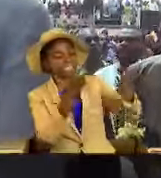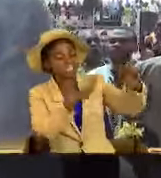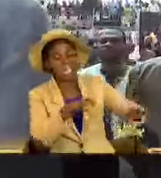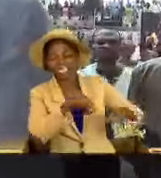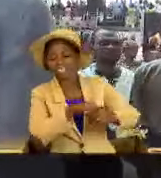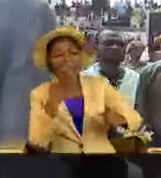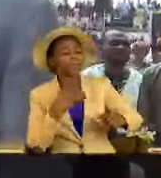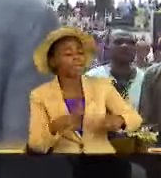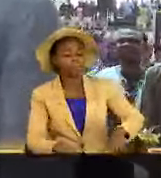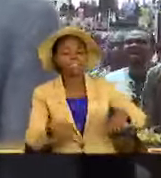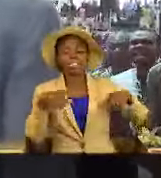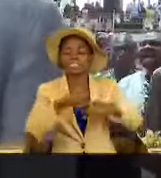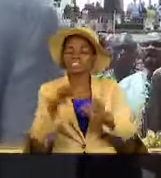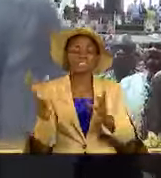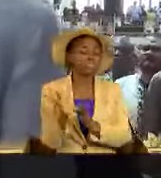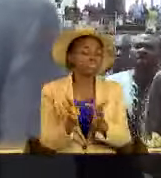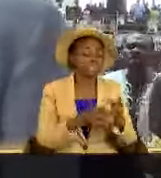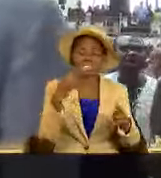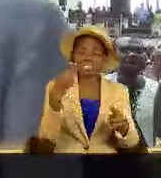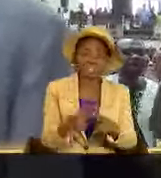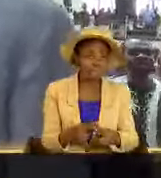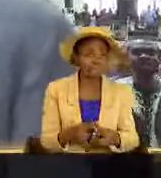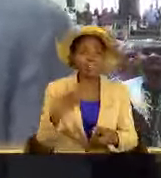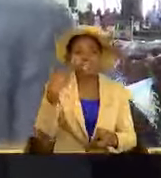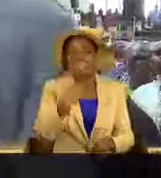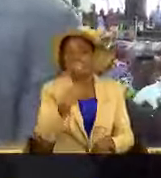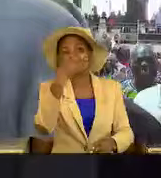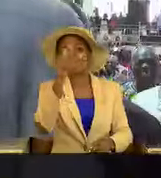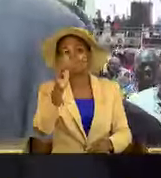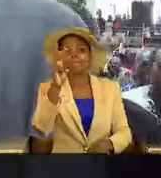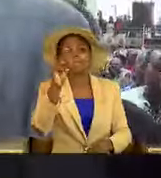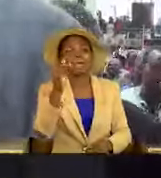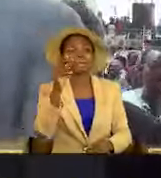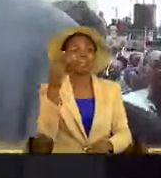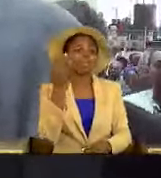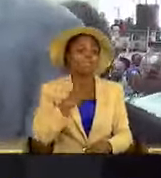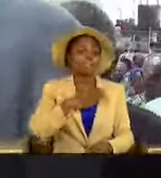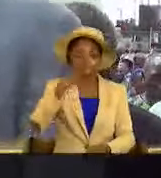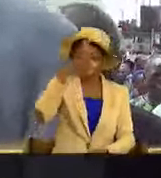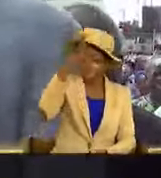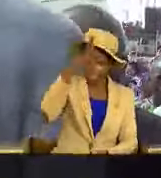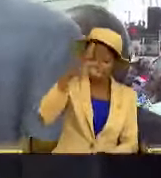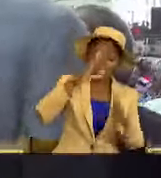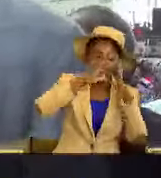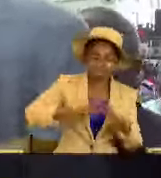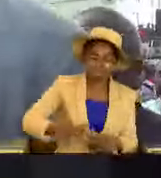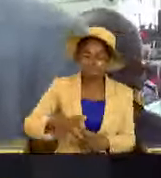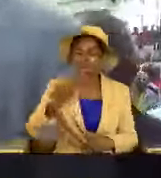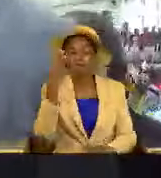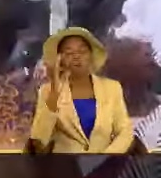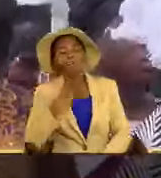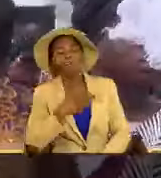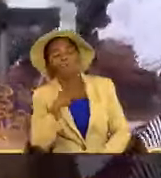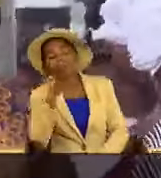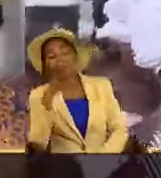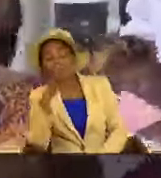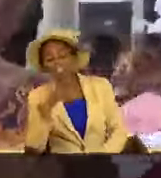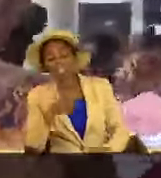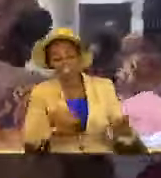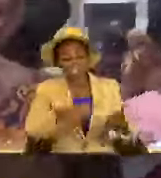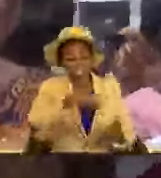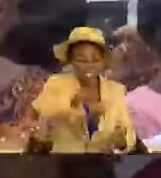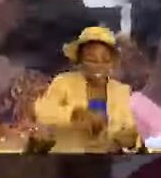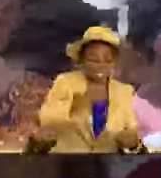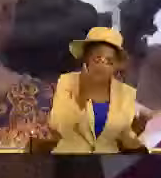place in the name of Jesus of my father's house of my mother's house the of death for